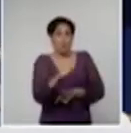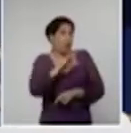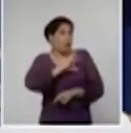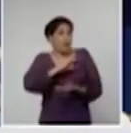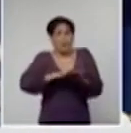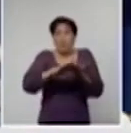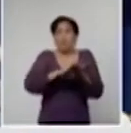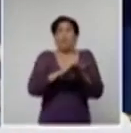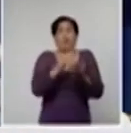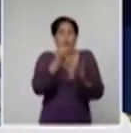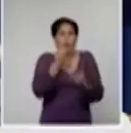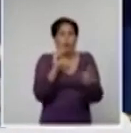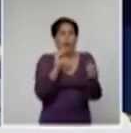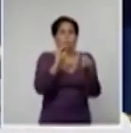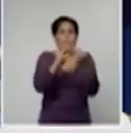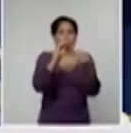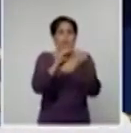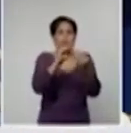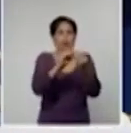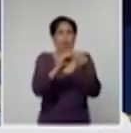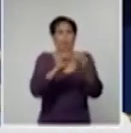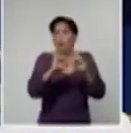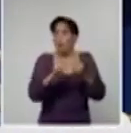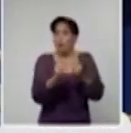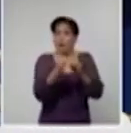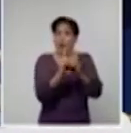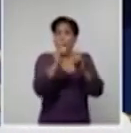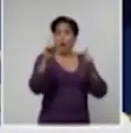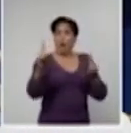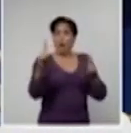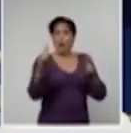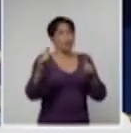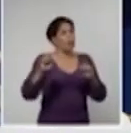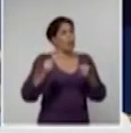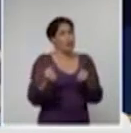people know that in both municipalities,